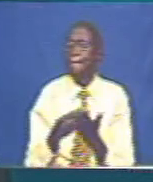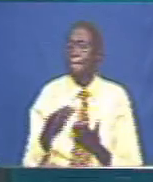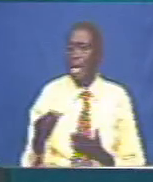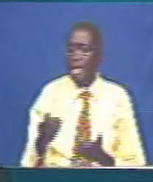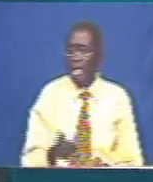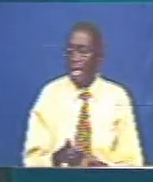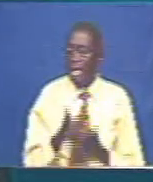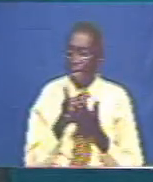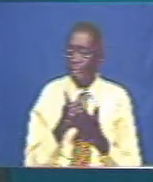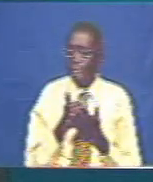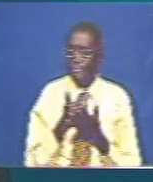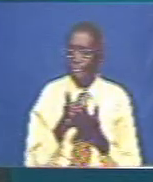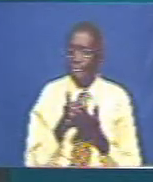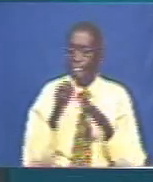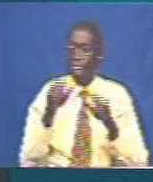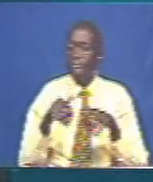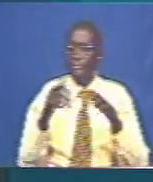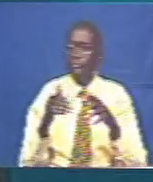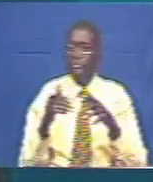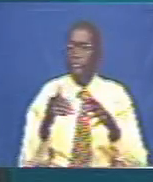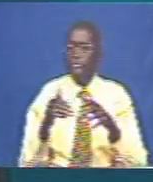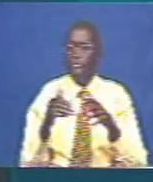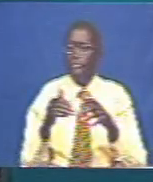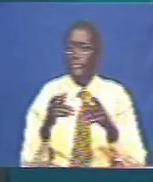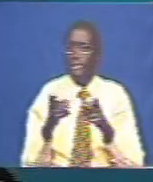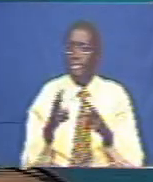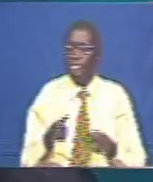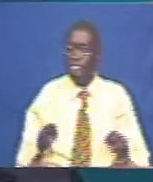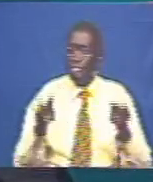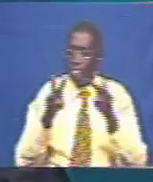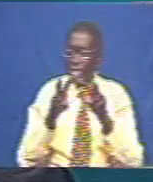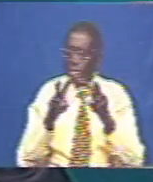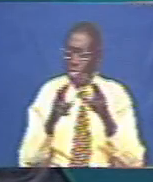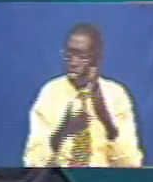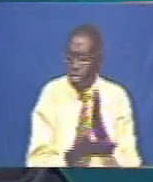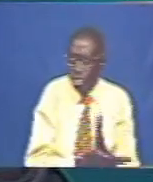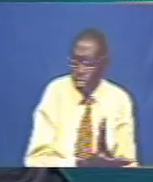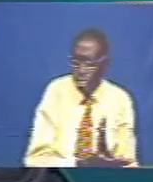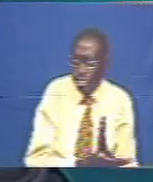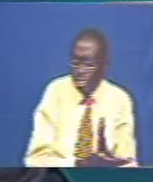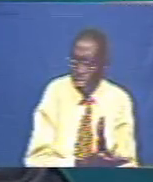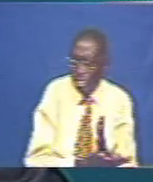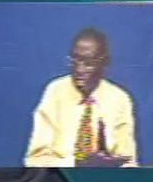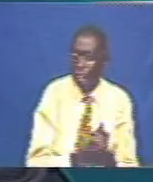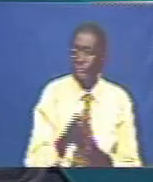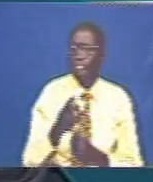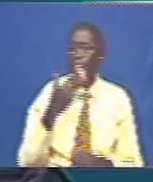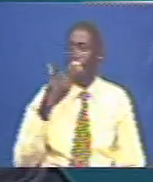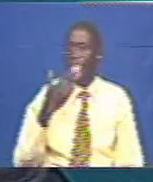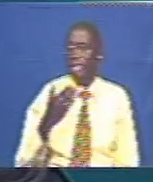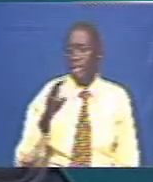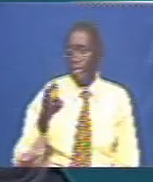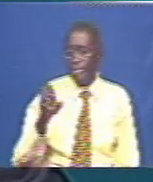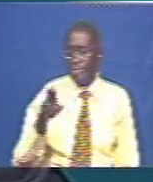helping agricultural value chain. Is that what you told me? Thank you. Once again, I'm Marcy